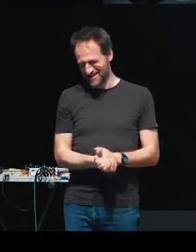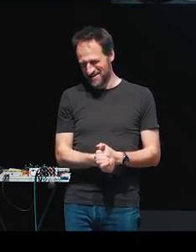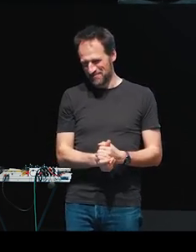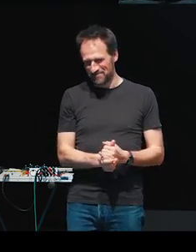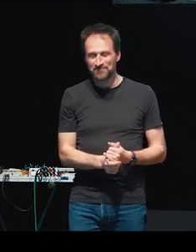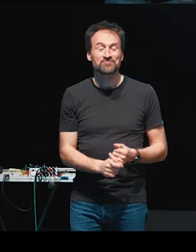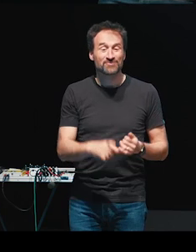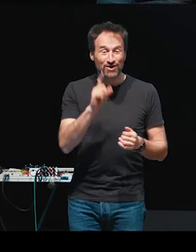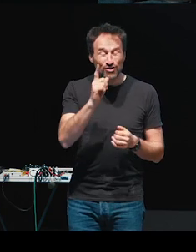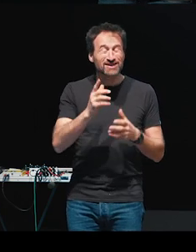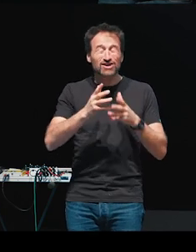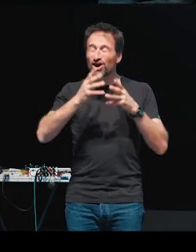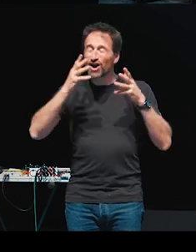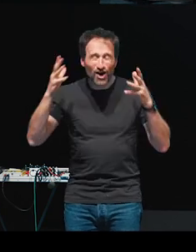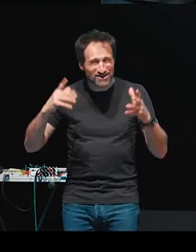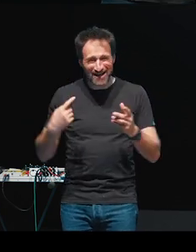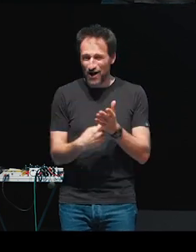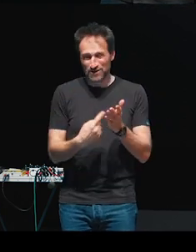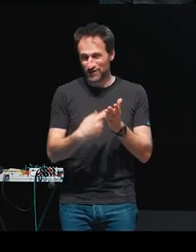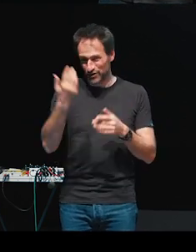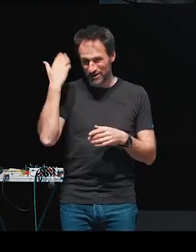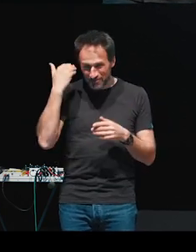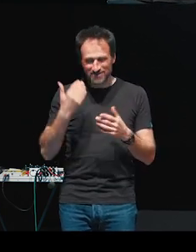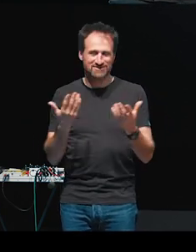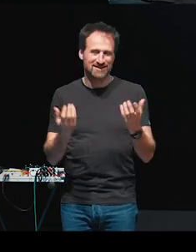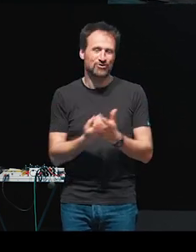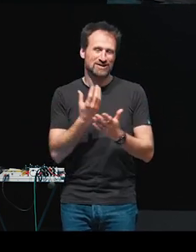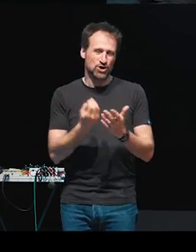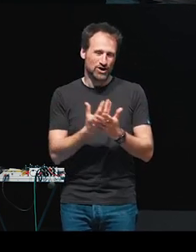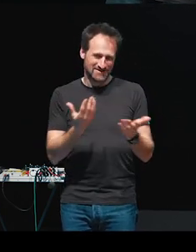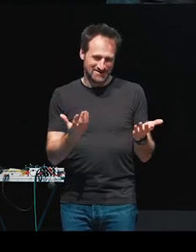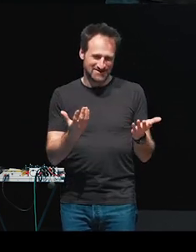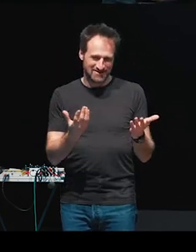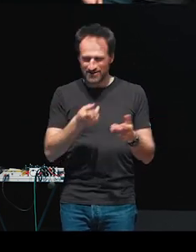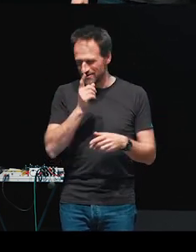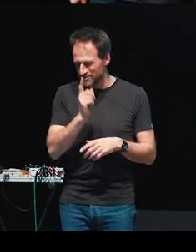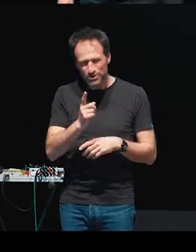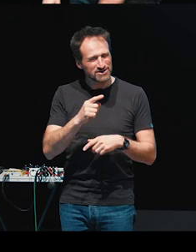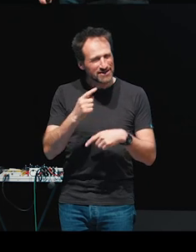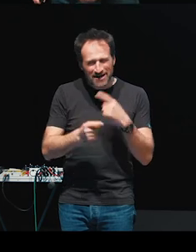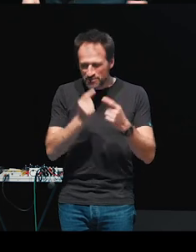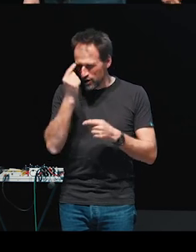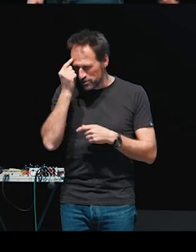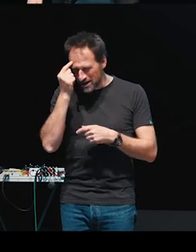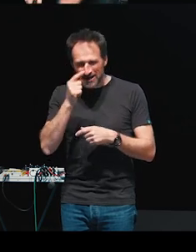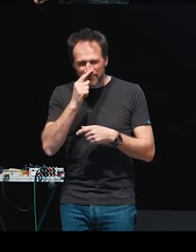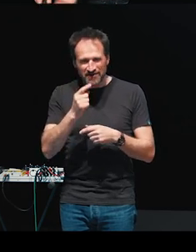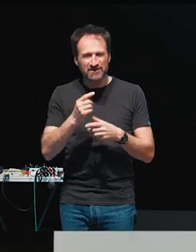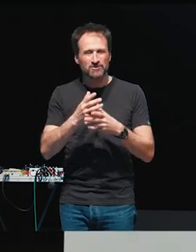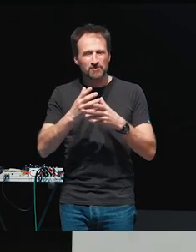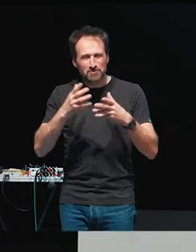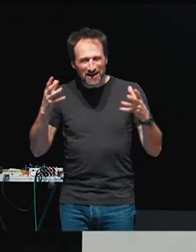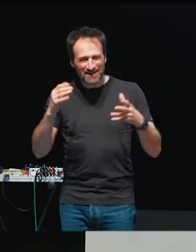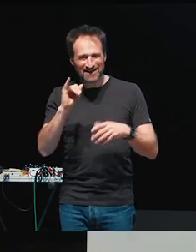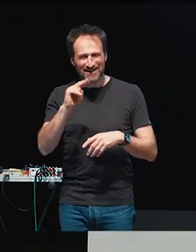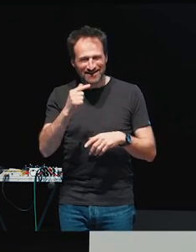And of course, the biggest challenge back then was about resources. You had to think twice before you used a big integer.